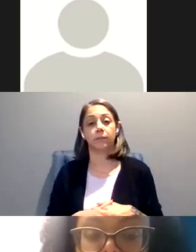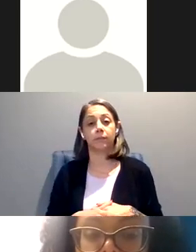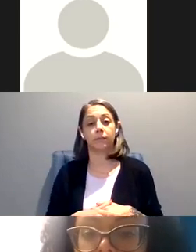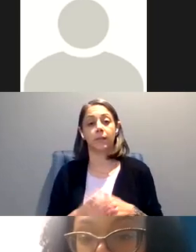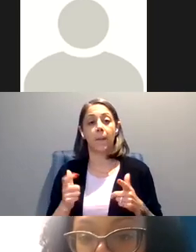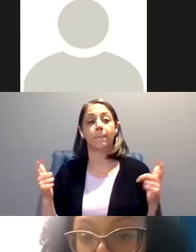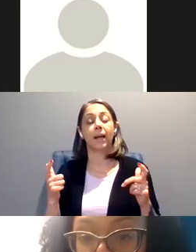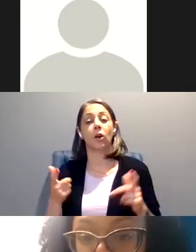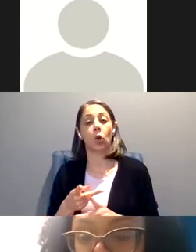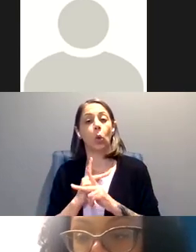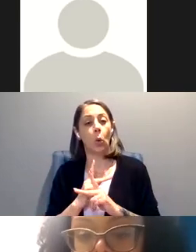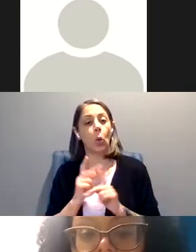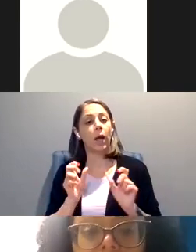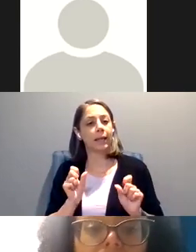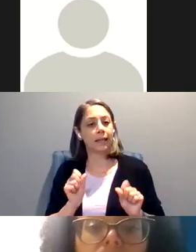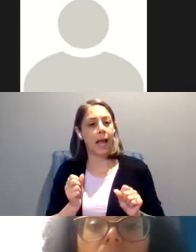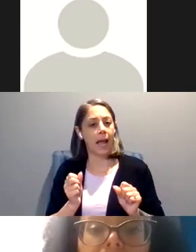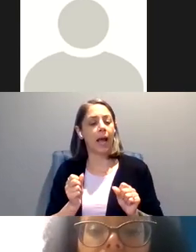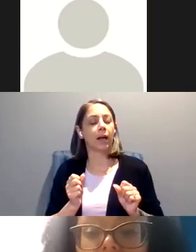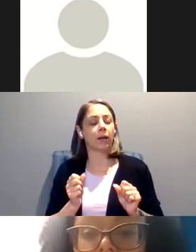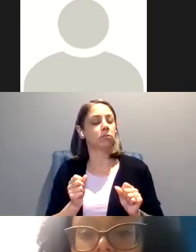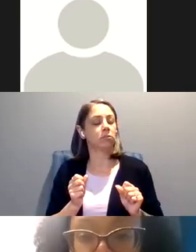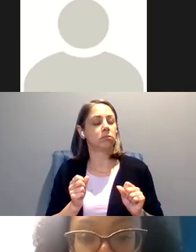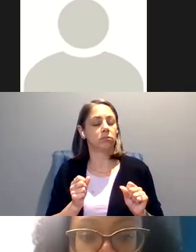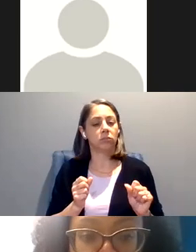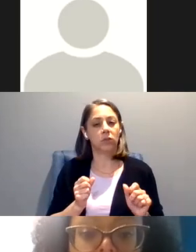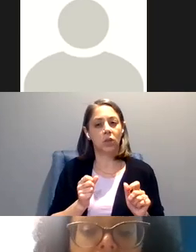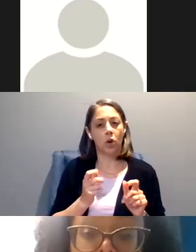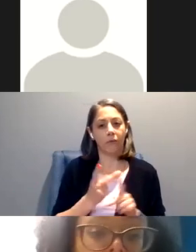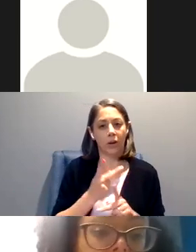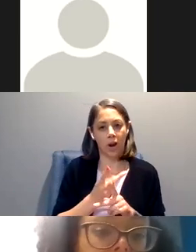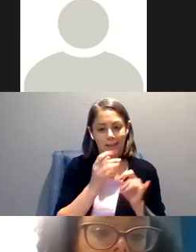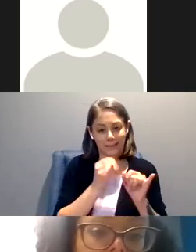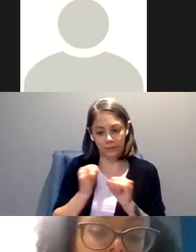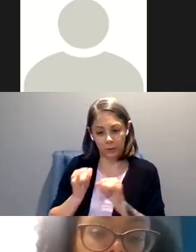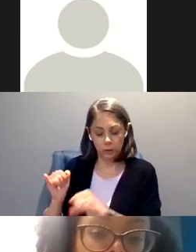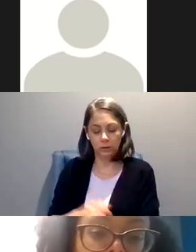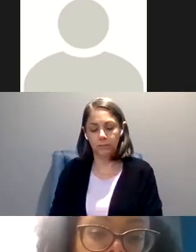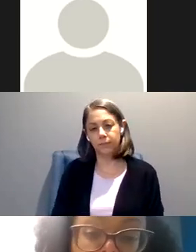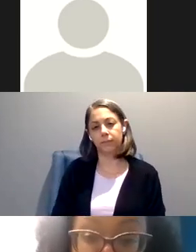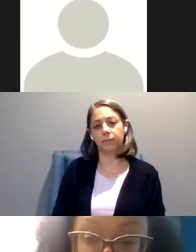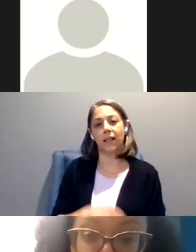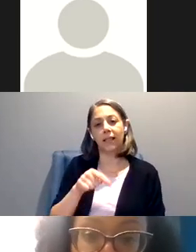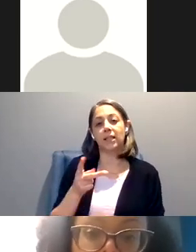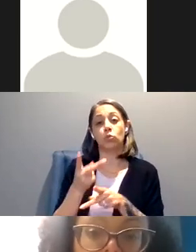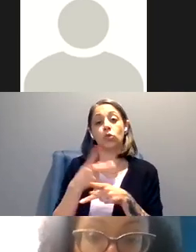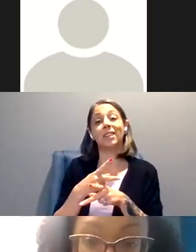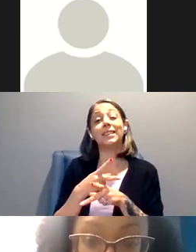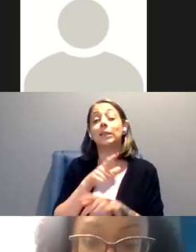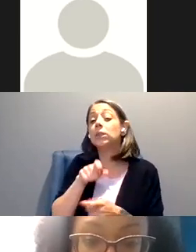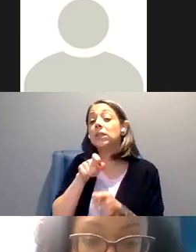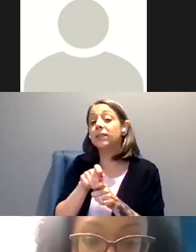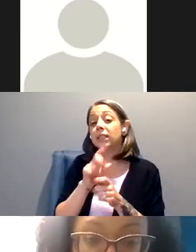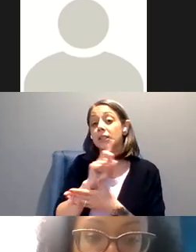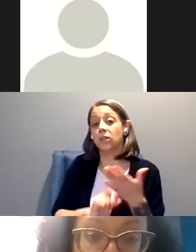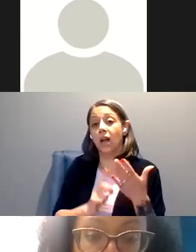be considered on a case-by-case basis, but wanted to share that with you because, again, this is a product that was specifically designed to help these